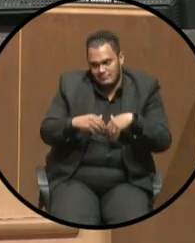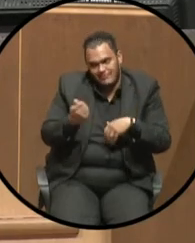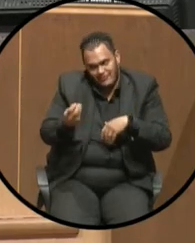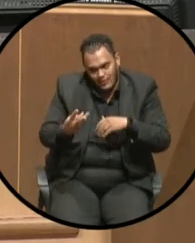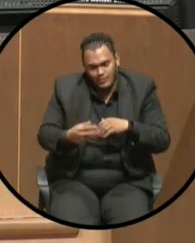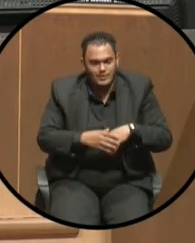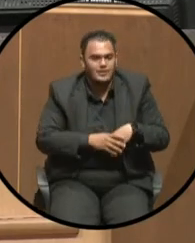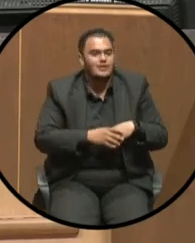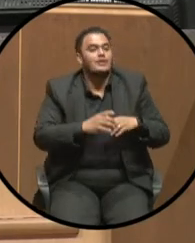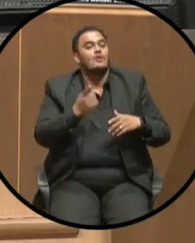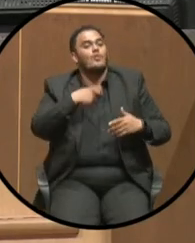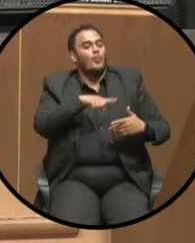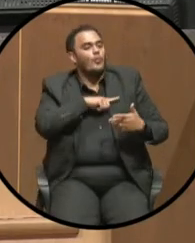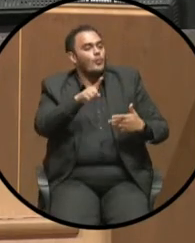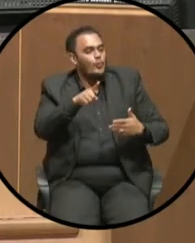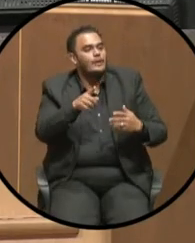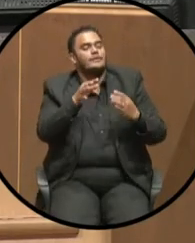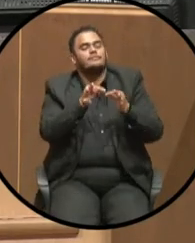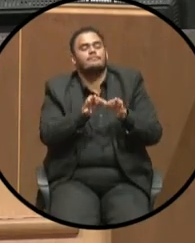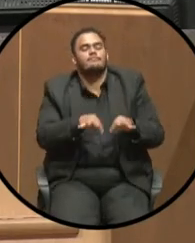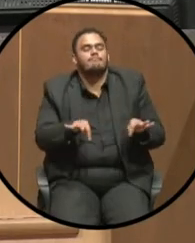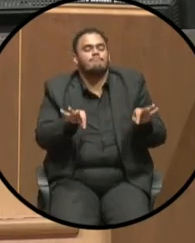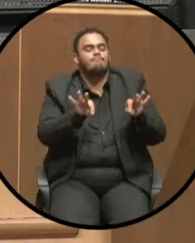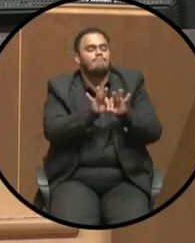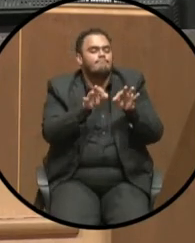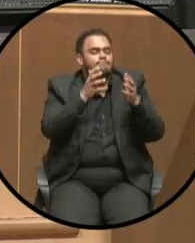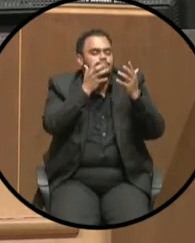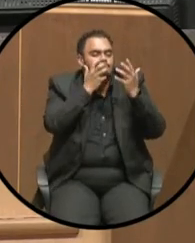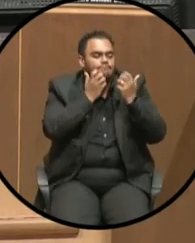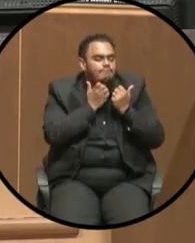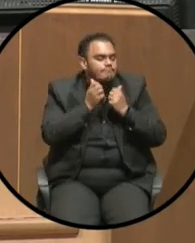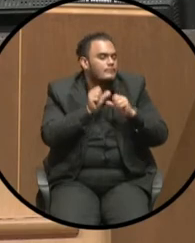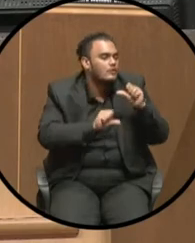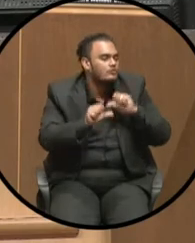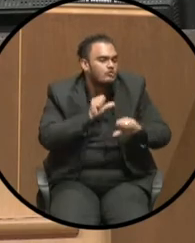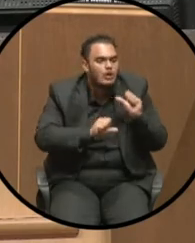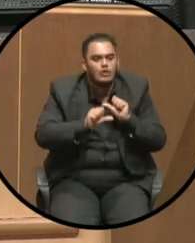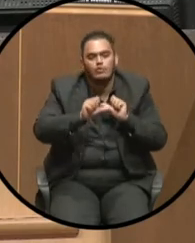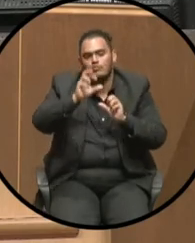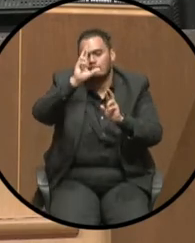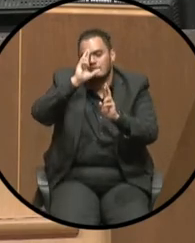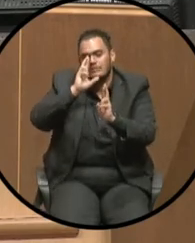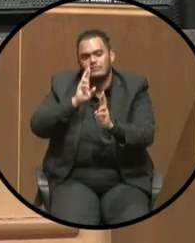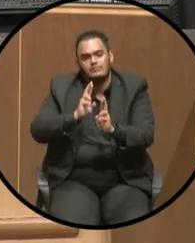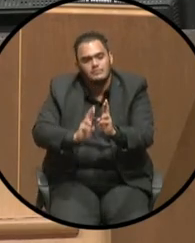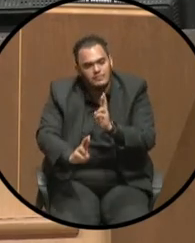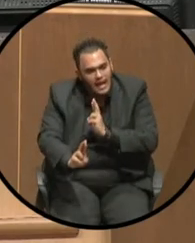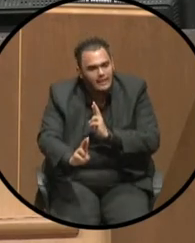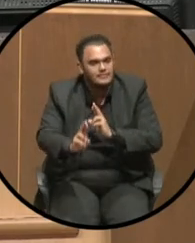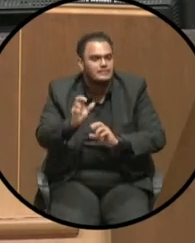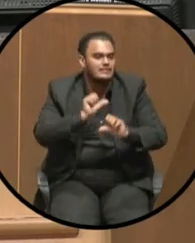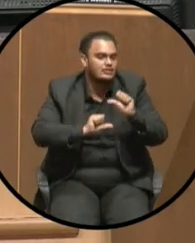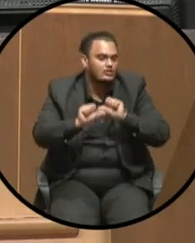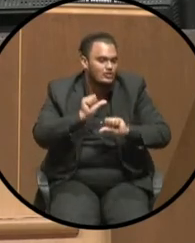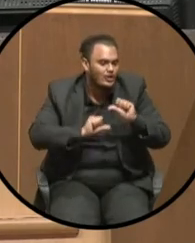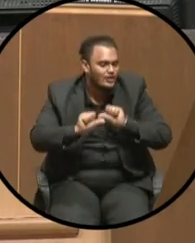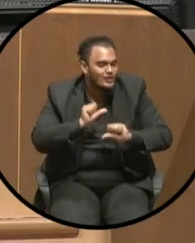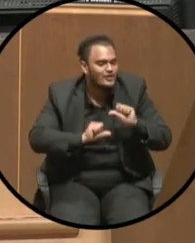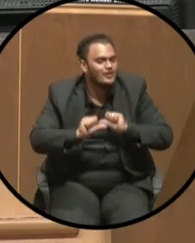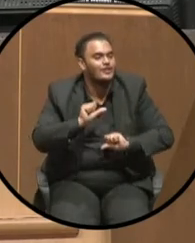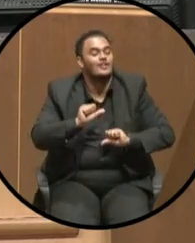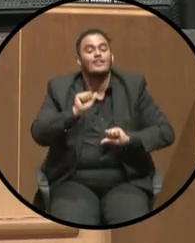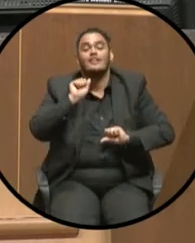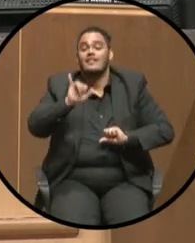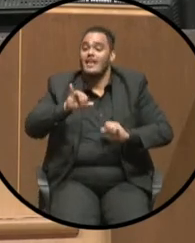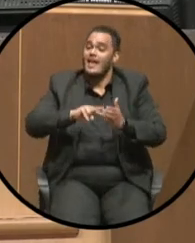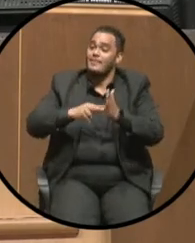public. We do ask that we're all respectful of each other in the meeting, that we honor our code of civility. That primarily means that if somebody is